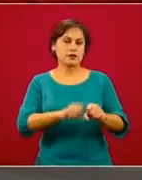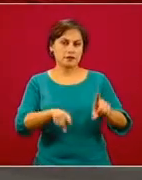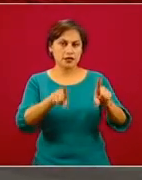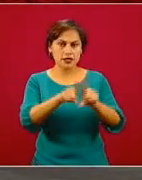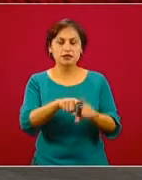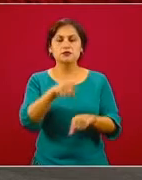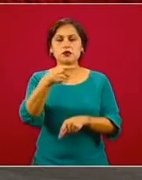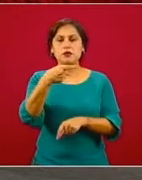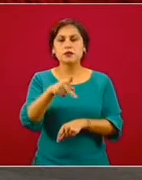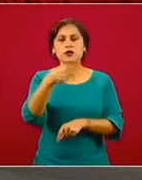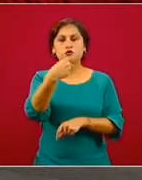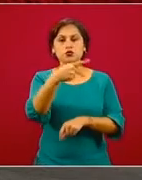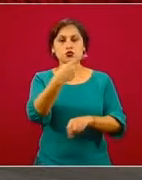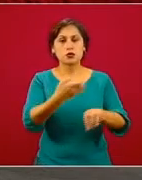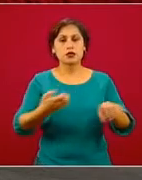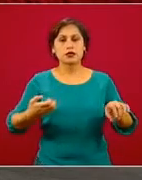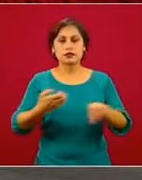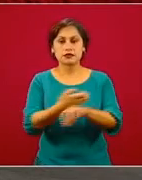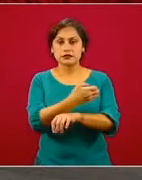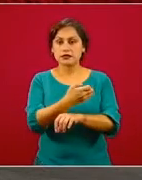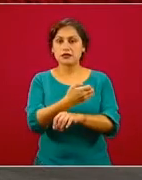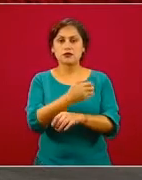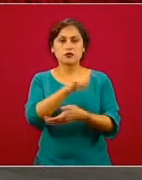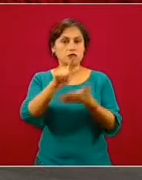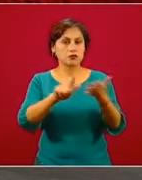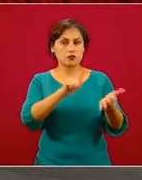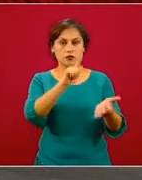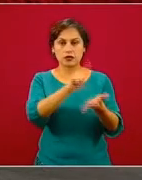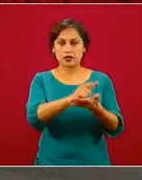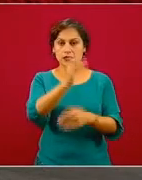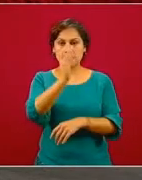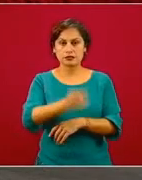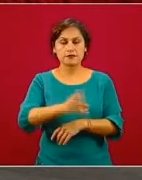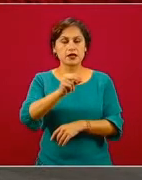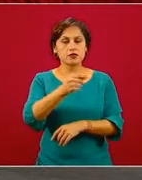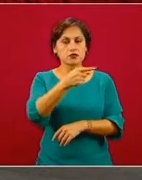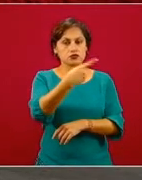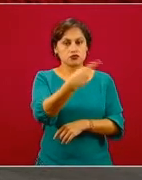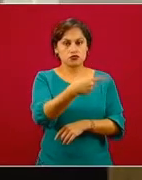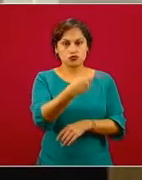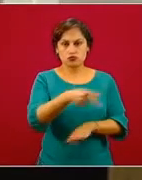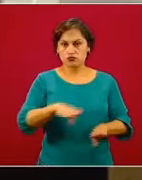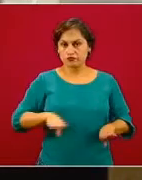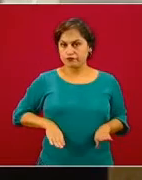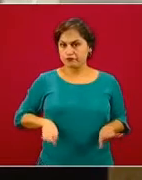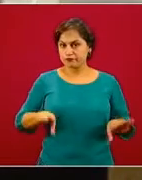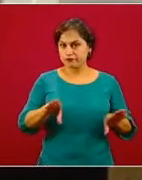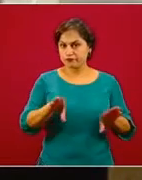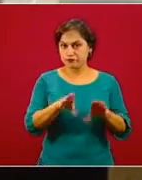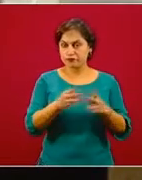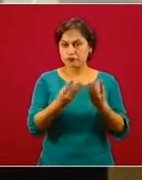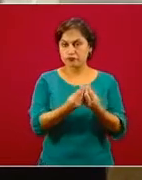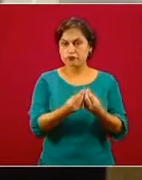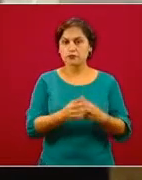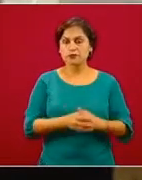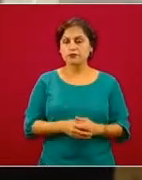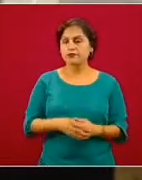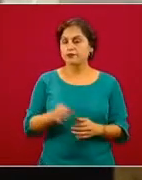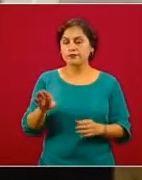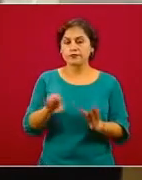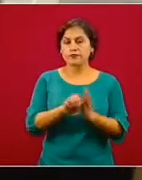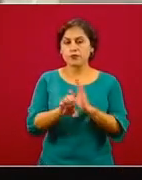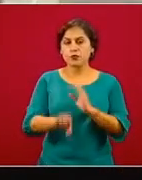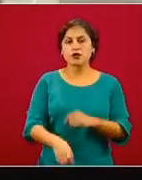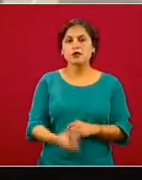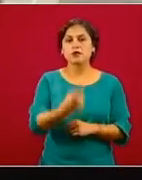same sex that do not live in states that are as progressive as Mexico City, and they do not